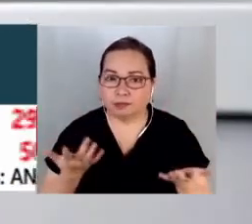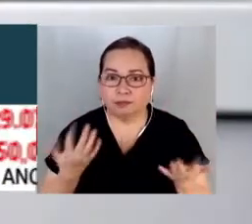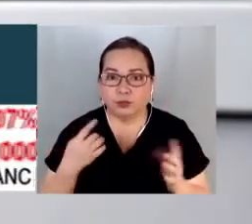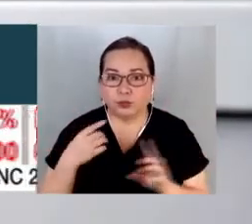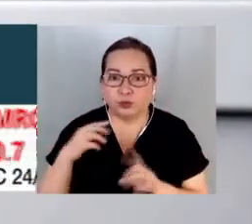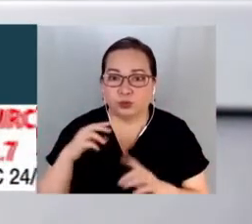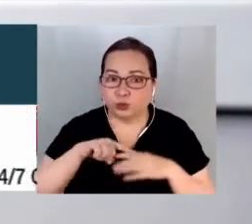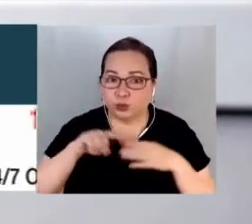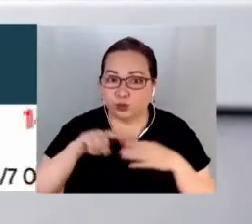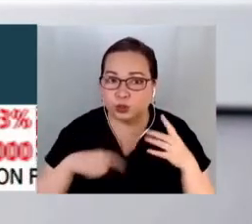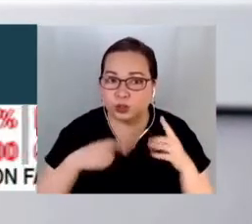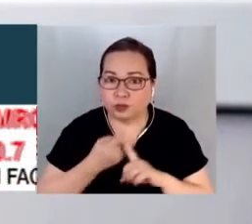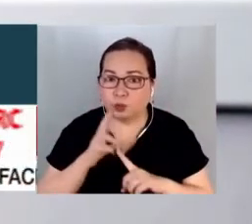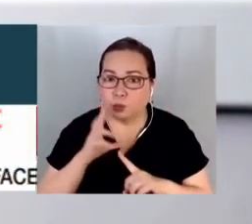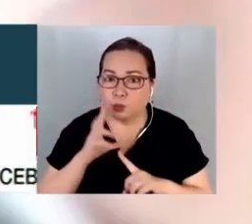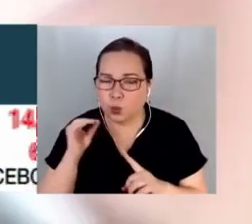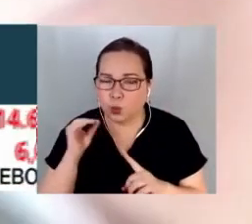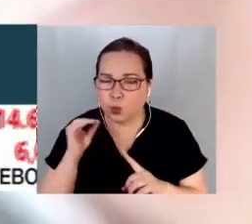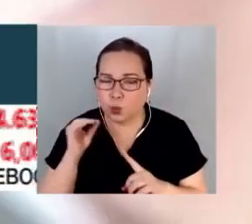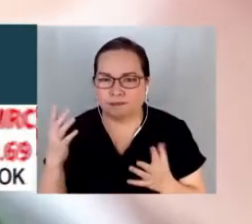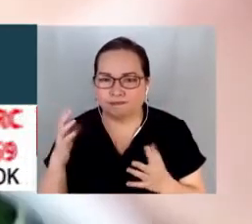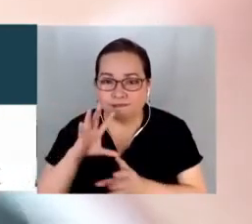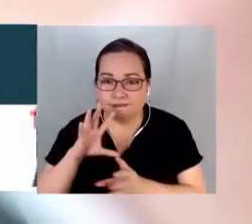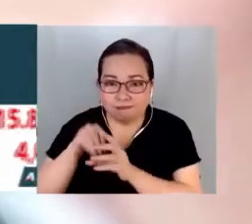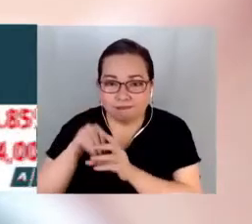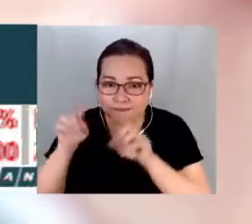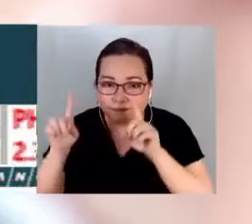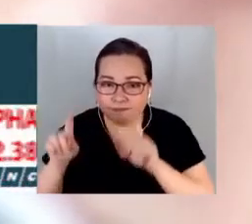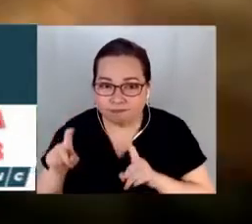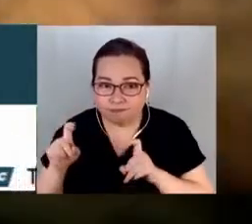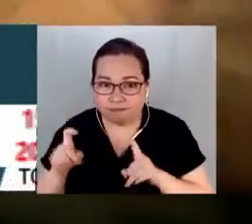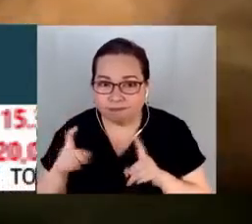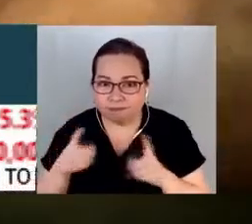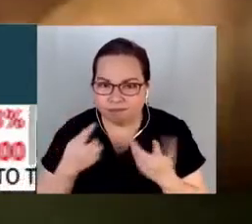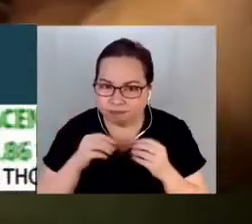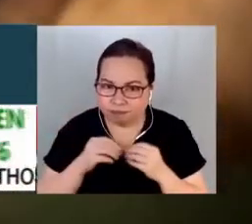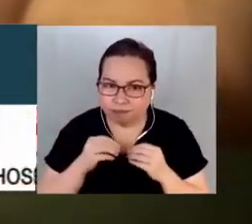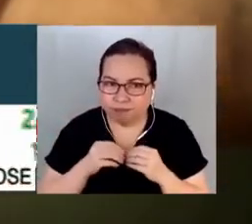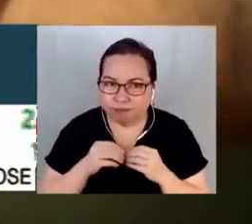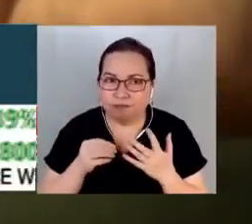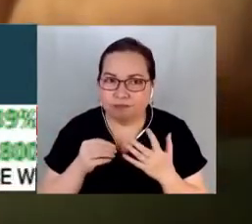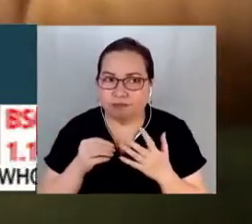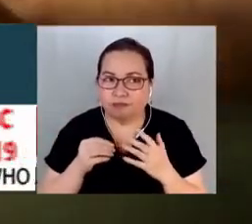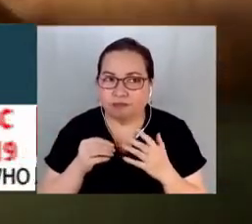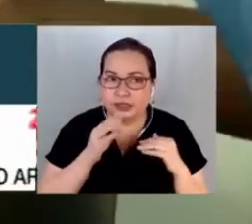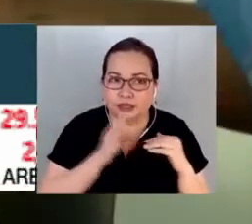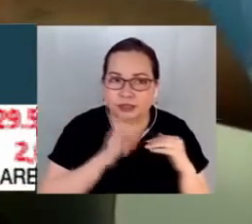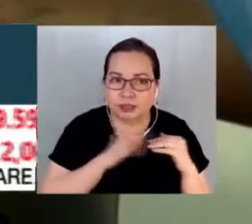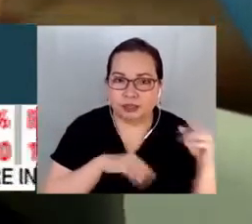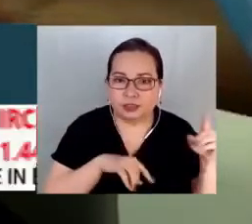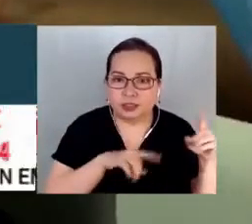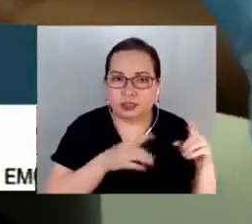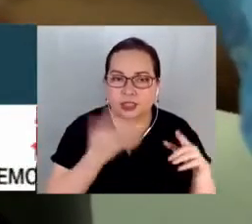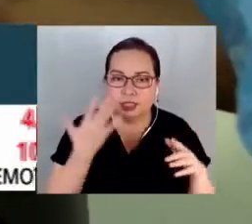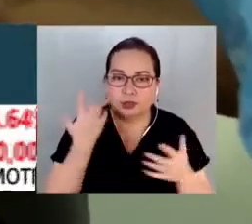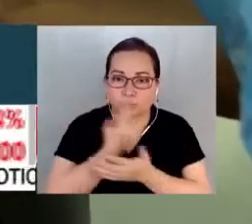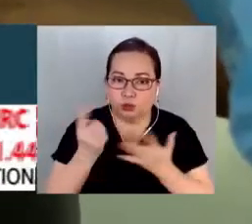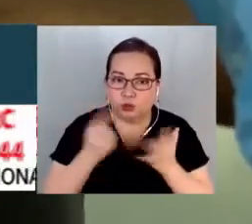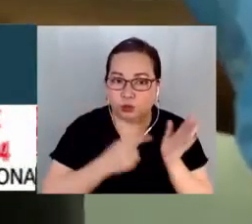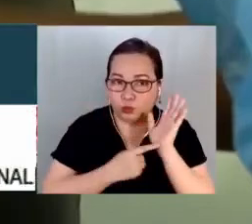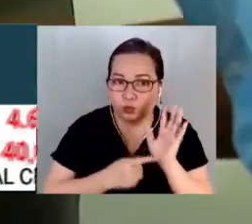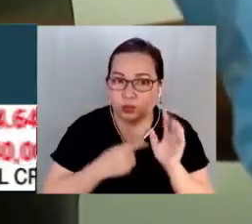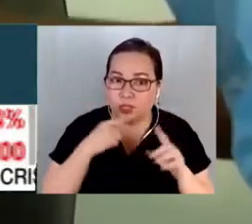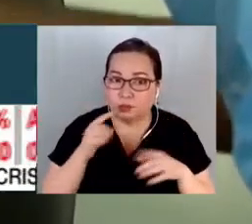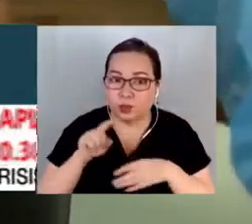of participants in trials are based on more extensive analysis than those released by the drug maker last week. In those